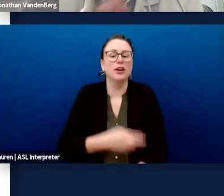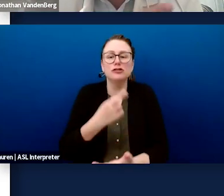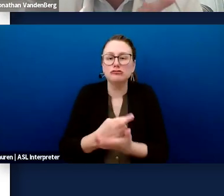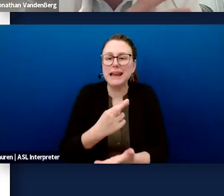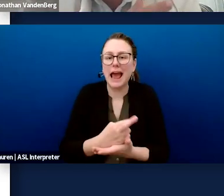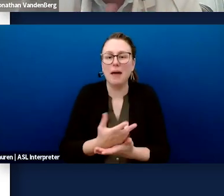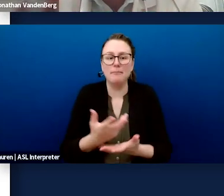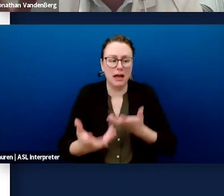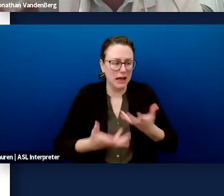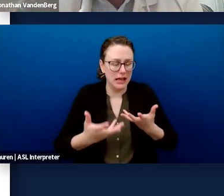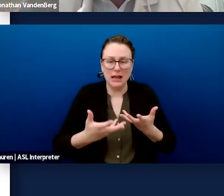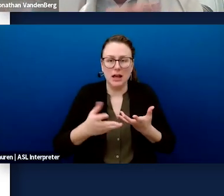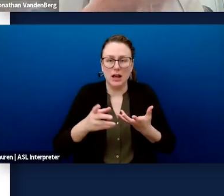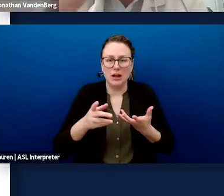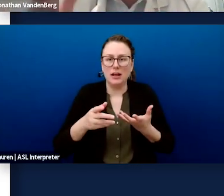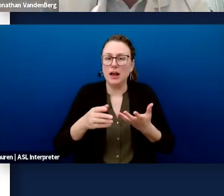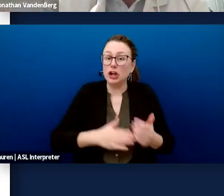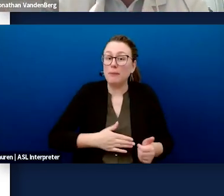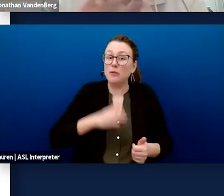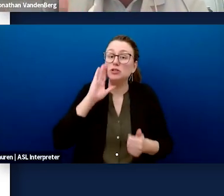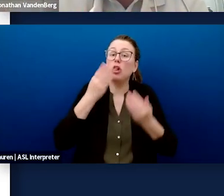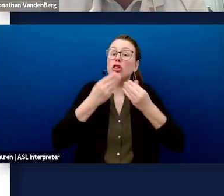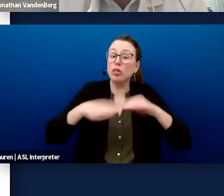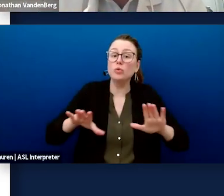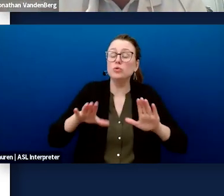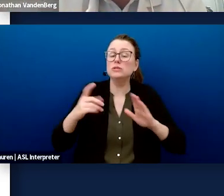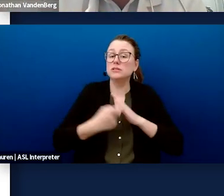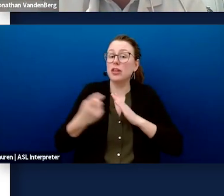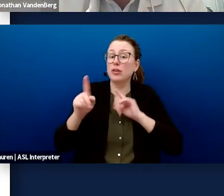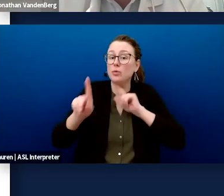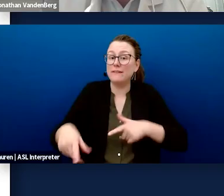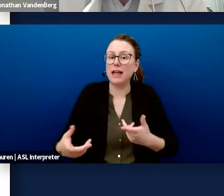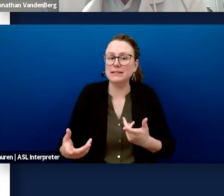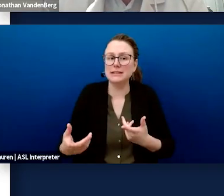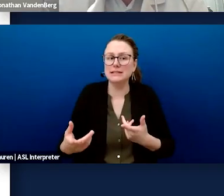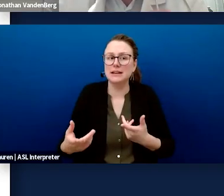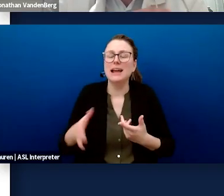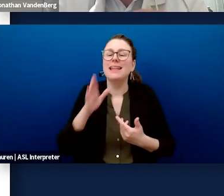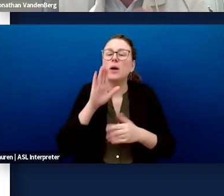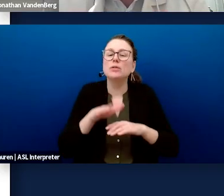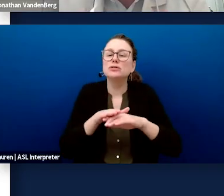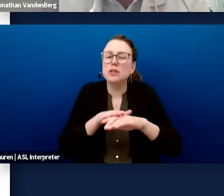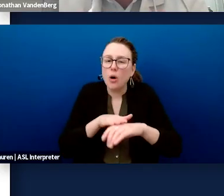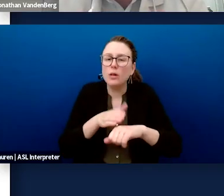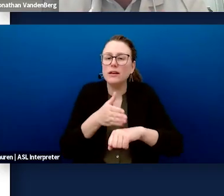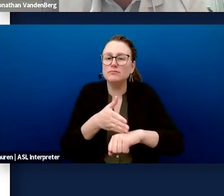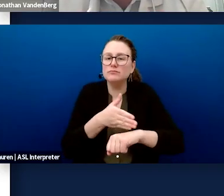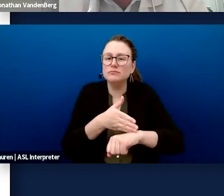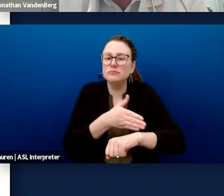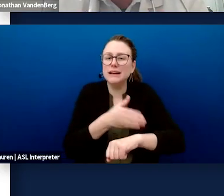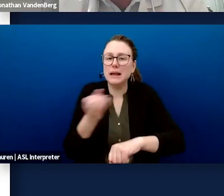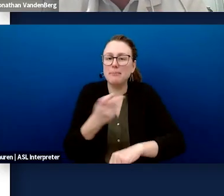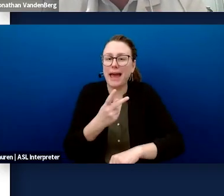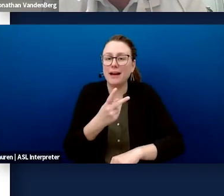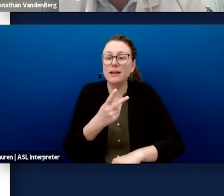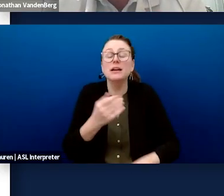And so your bowels kind of lose all the reflexes, and then they'll gradually come back over months after your injury. And so over the first 6 months, if we get